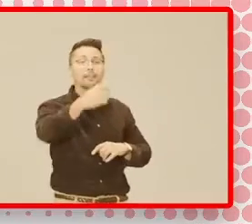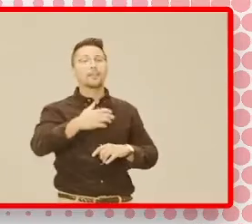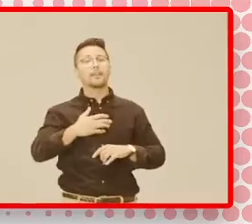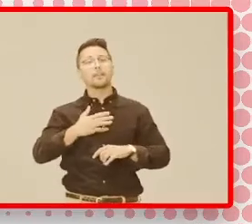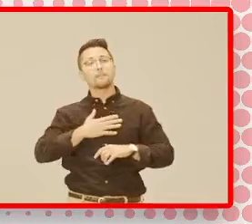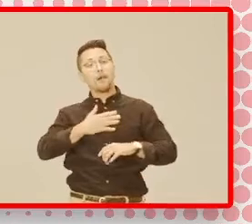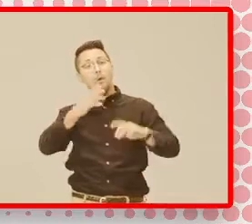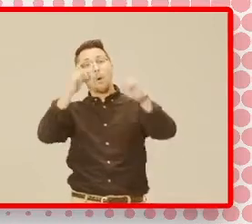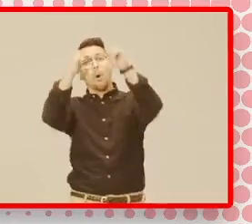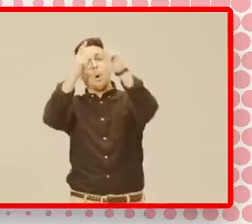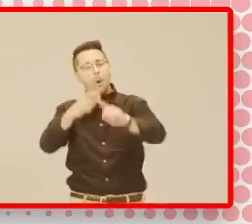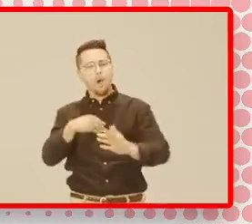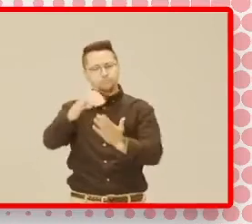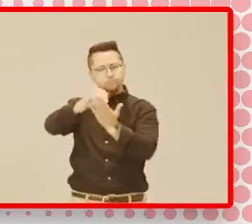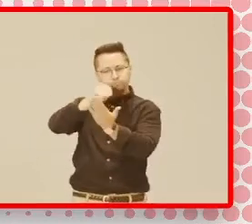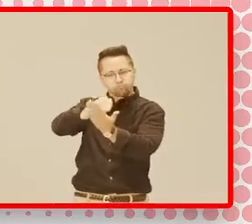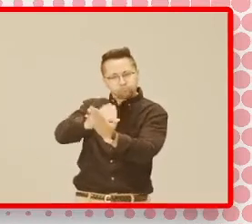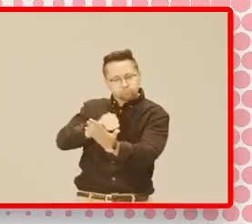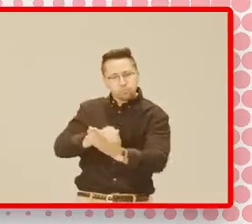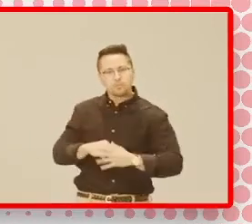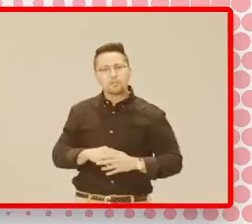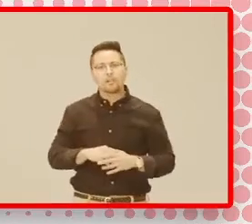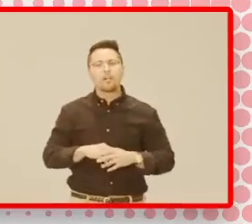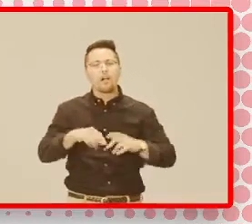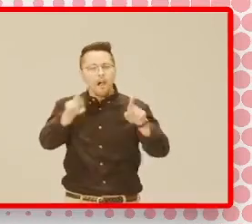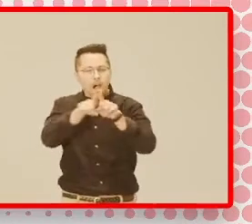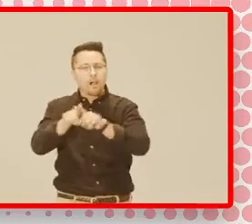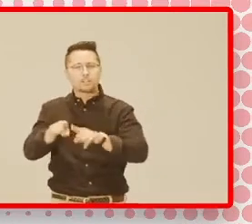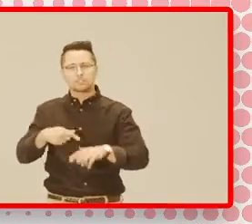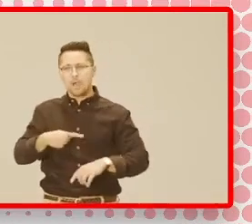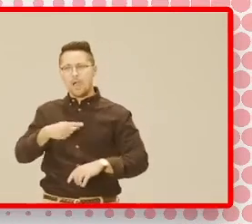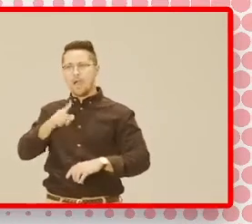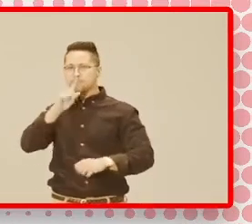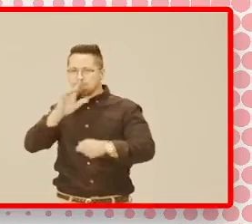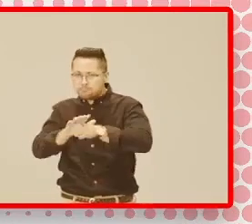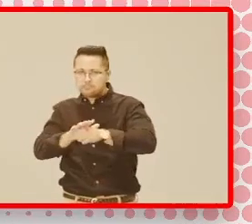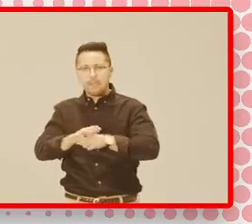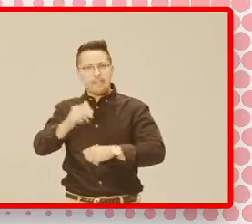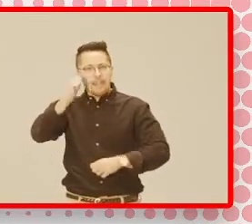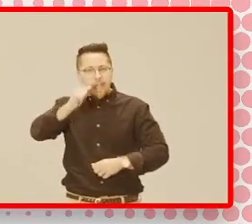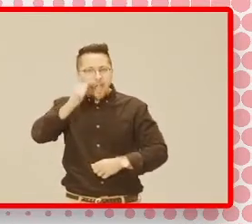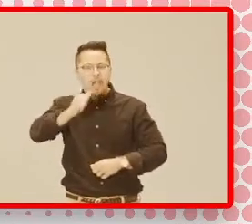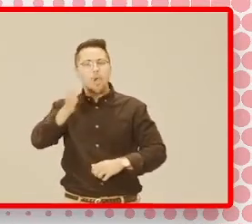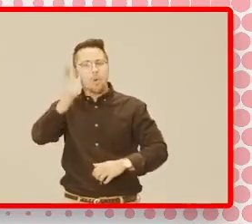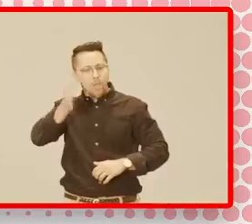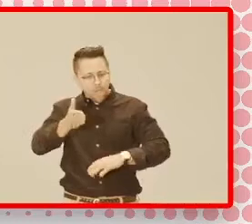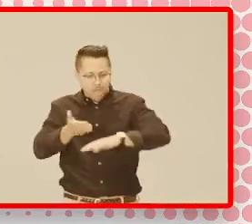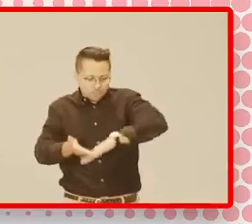and get 1% better every day.